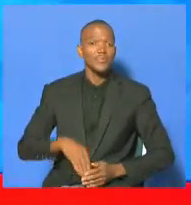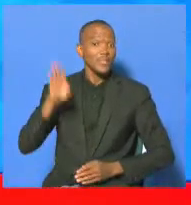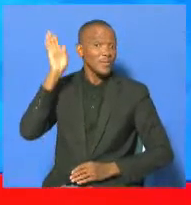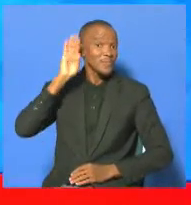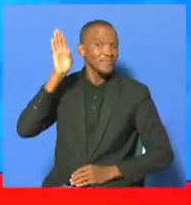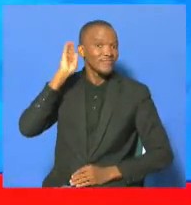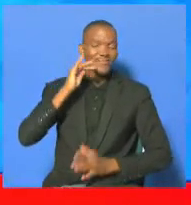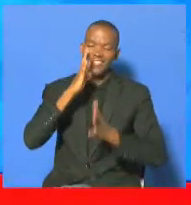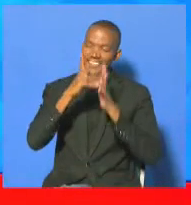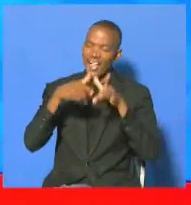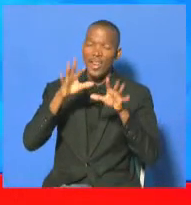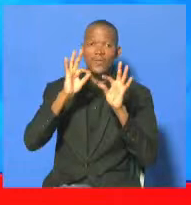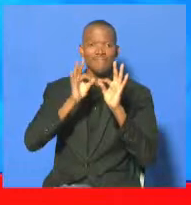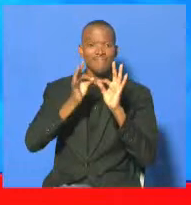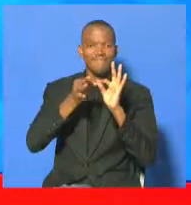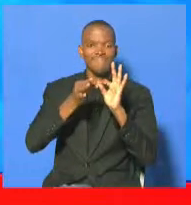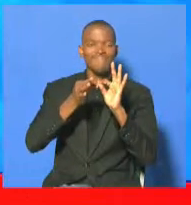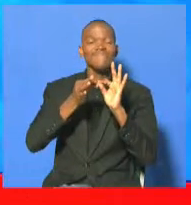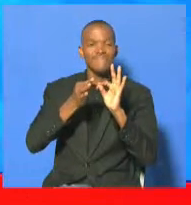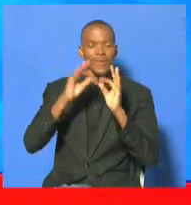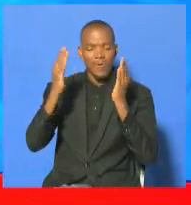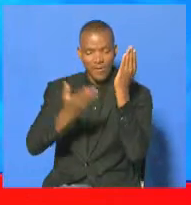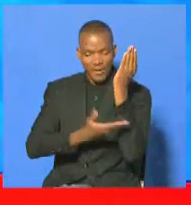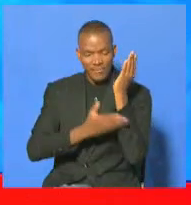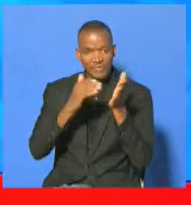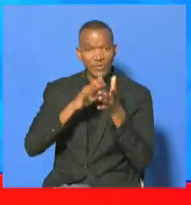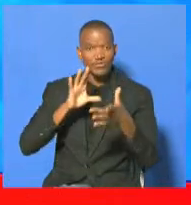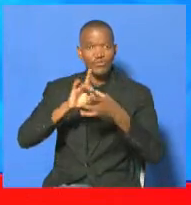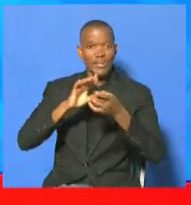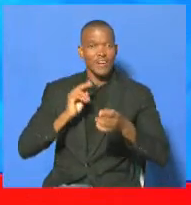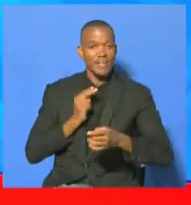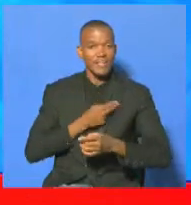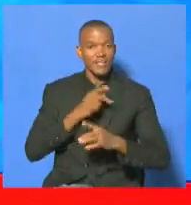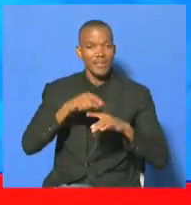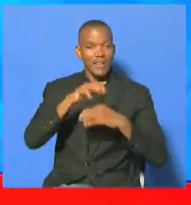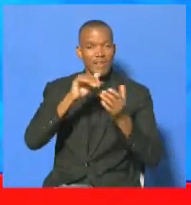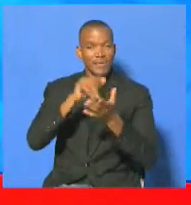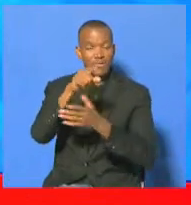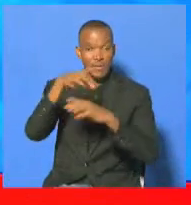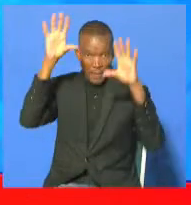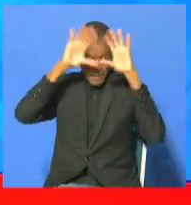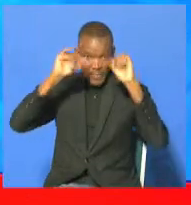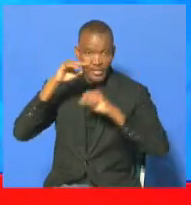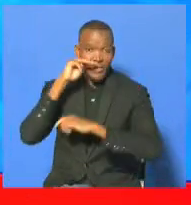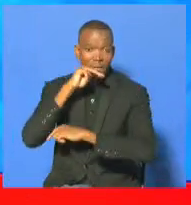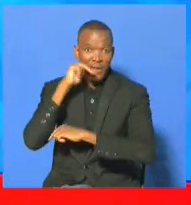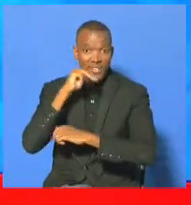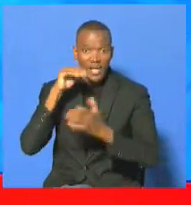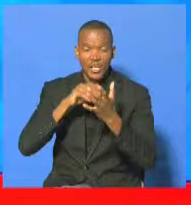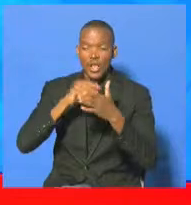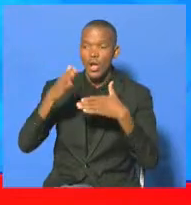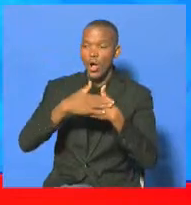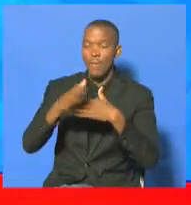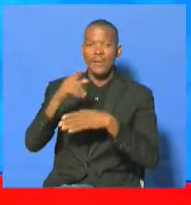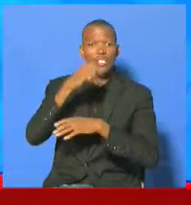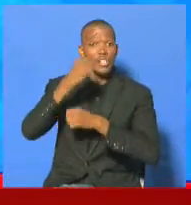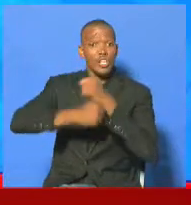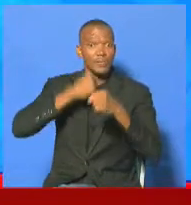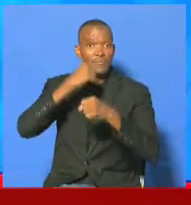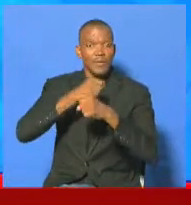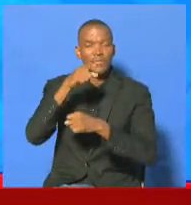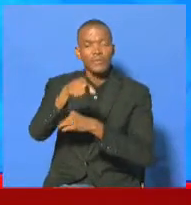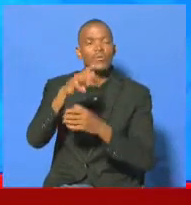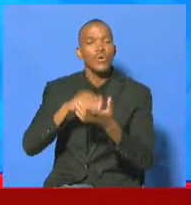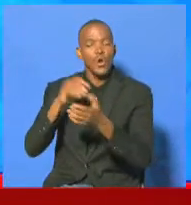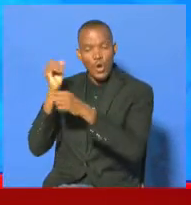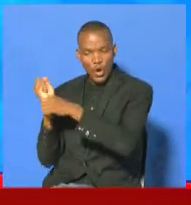Binelon Sole interpreting in sign language. Welcome and thank you for joining us. Now in our first story, President Dr. Mokgweetsi Masisi officially opened the annual Botswana Democratic Party